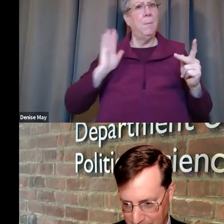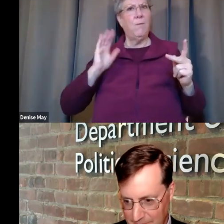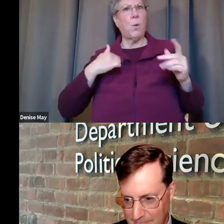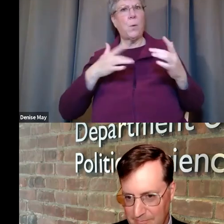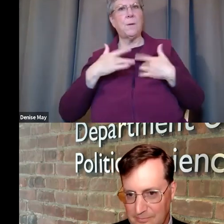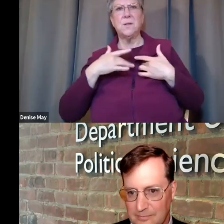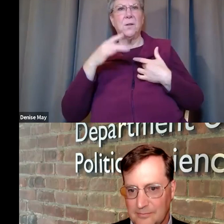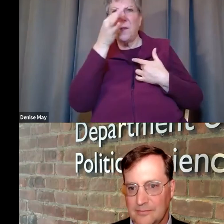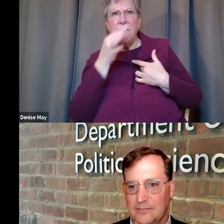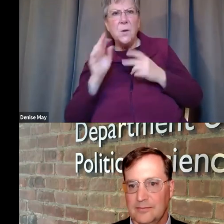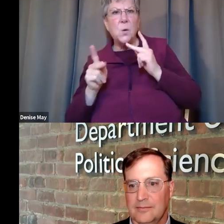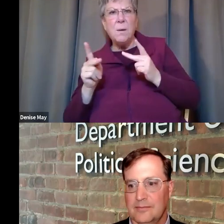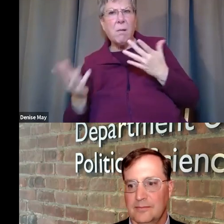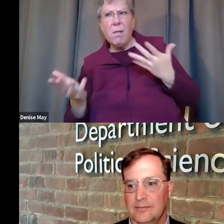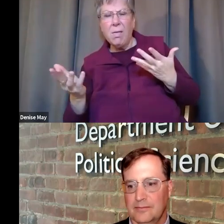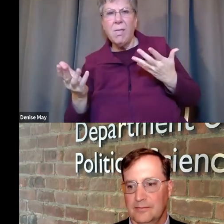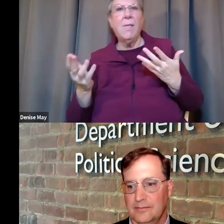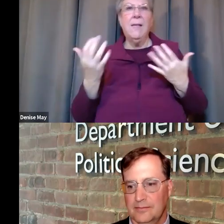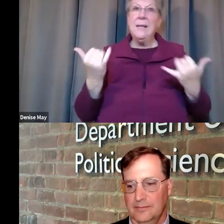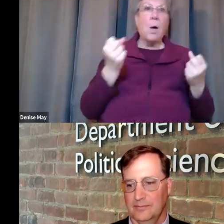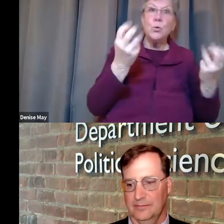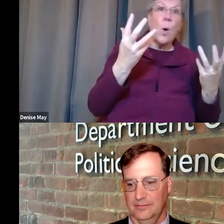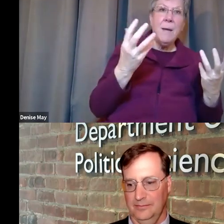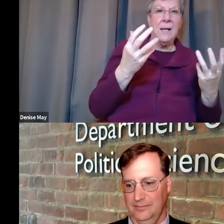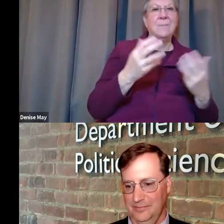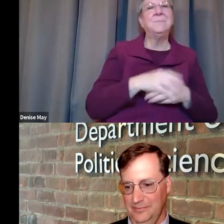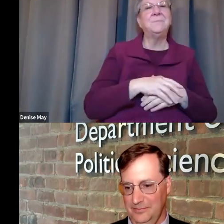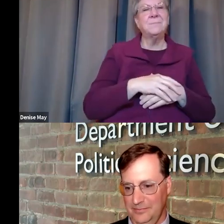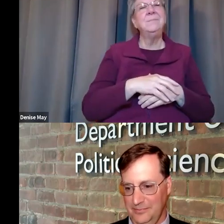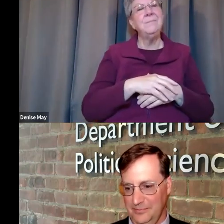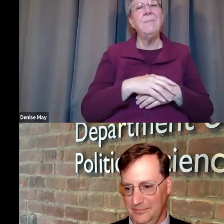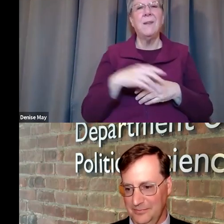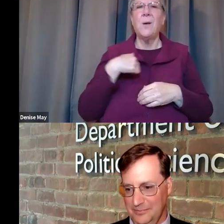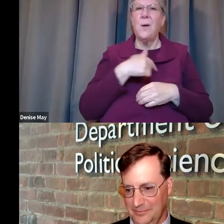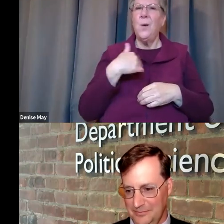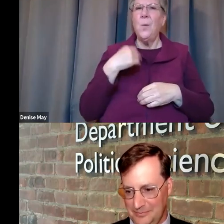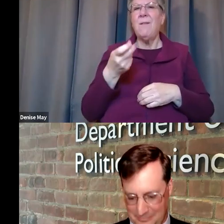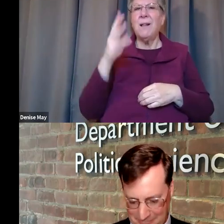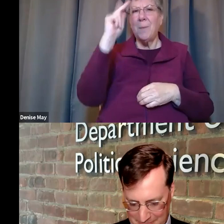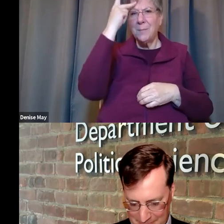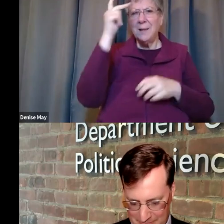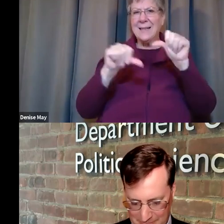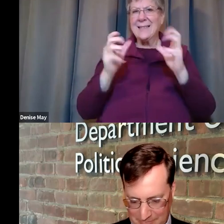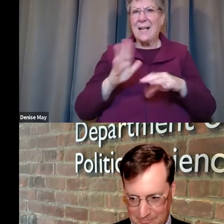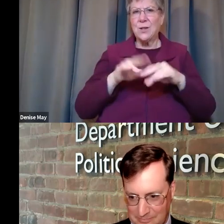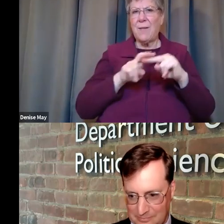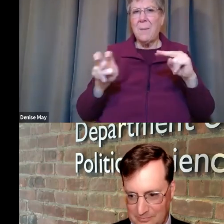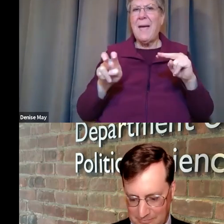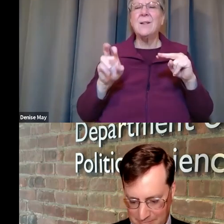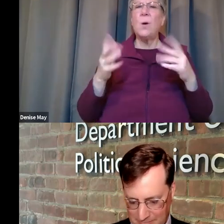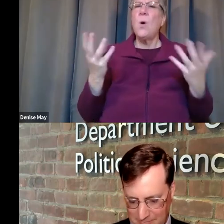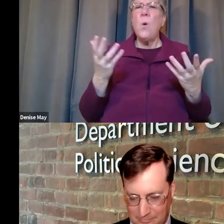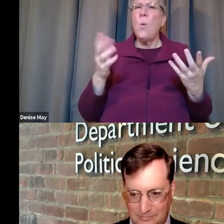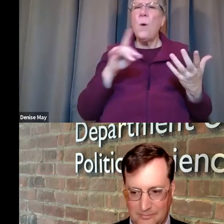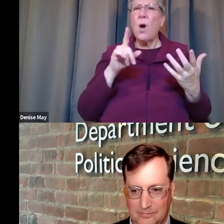guess the way that I'd like to frame it, particularly since we have at least a couple of political scientists on the panel, is just what are